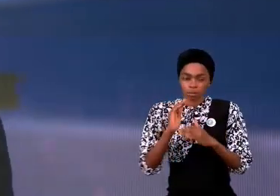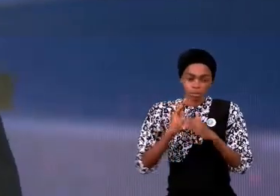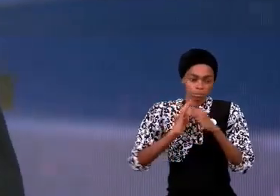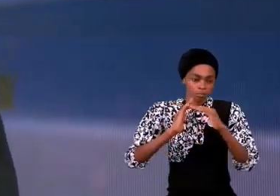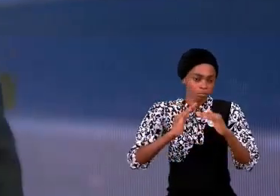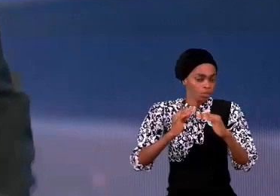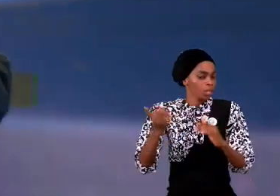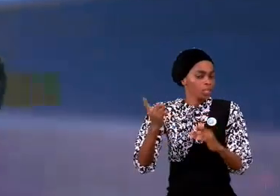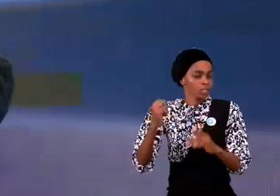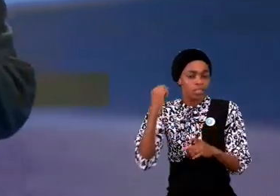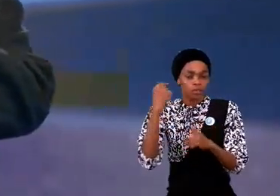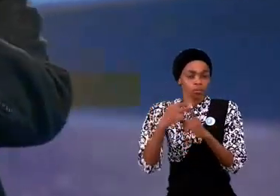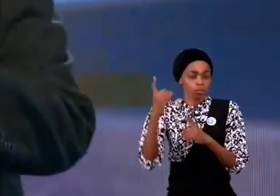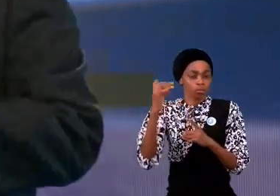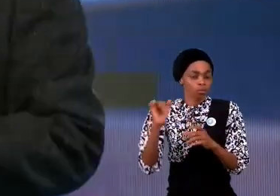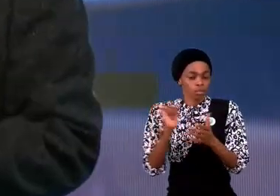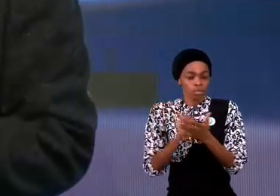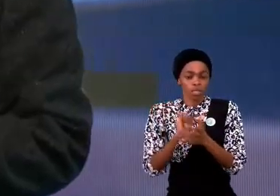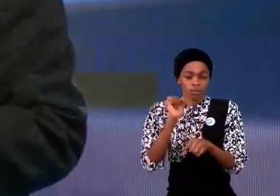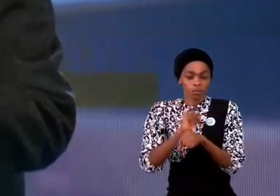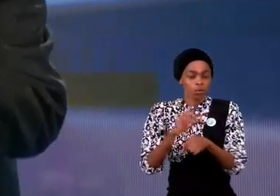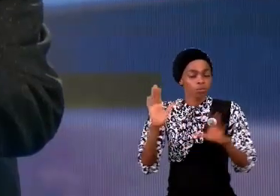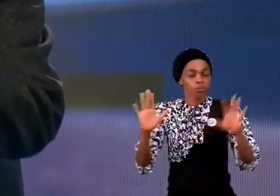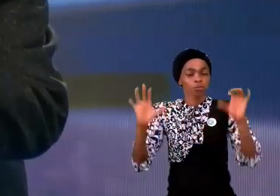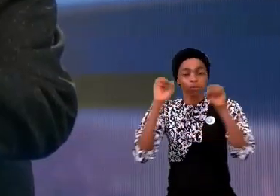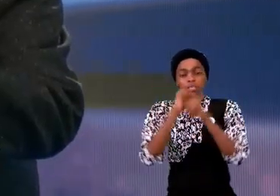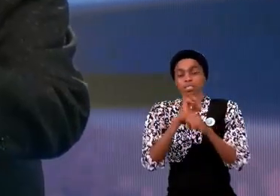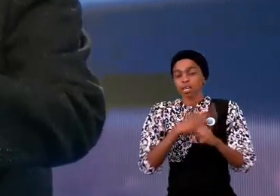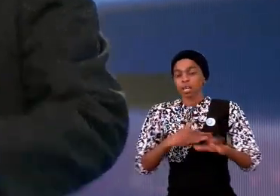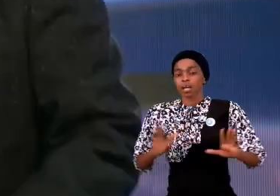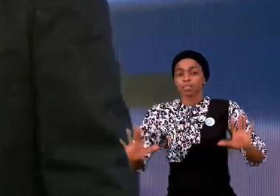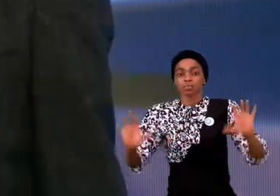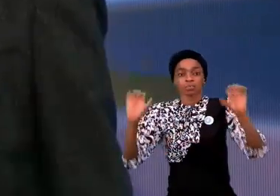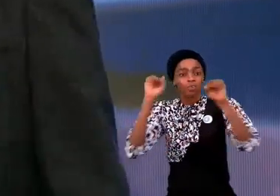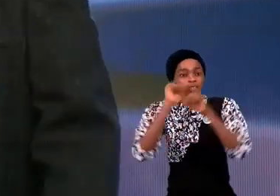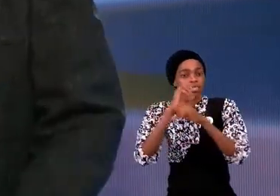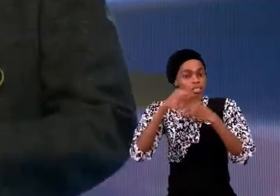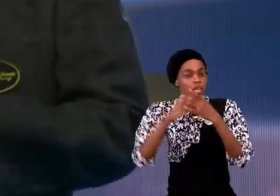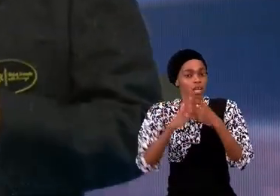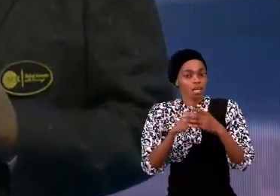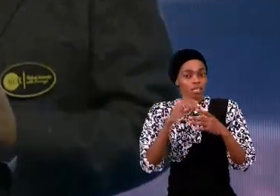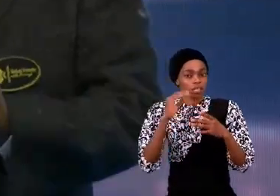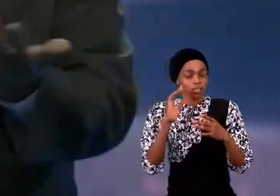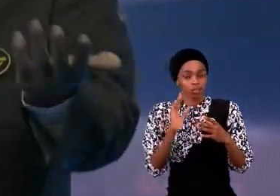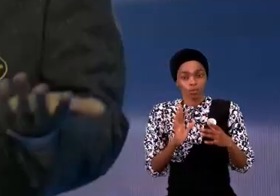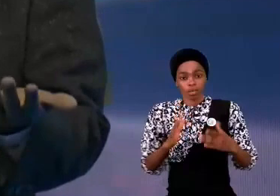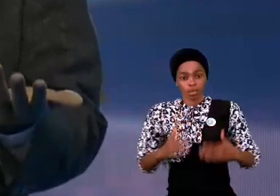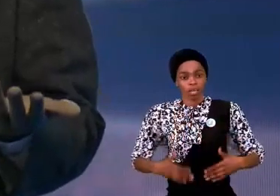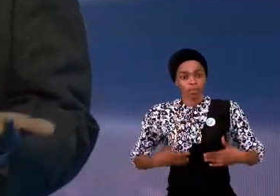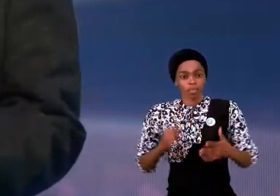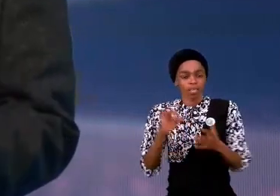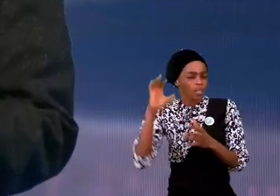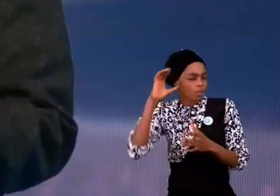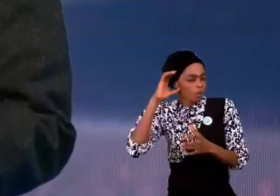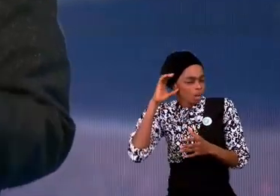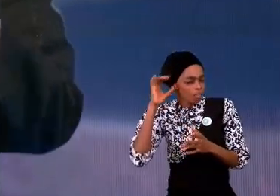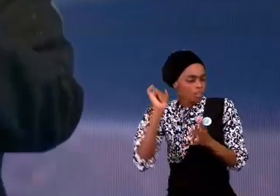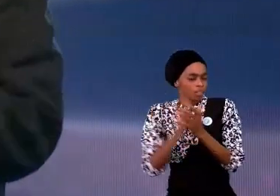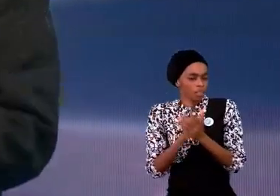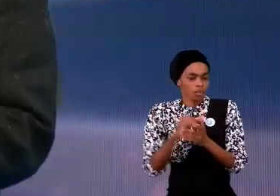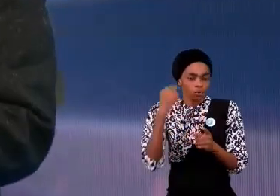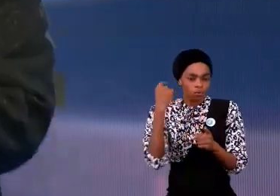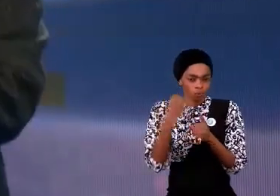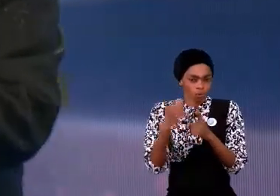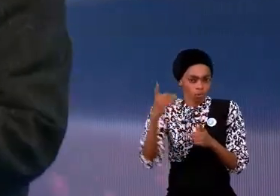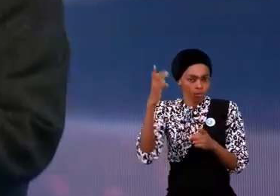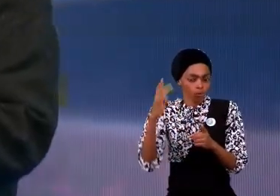heard the word from Paul, who steadfastly beholding him, perceived that he had faith